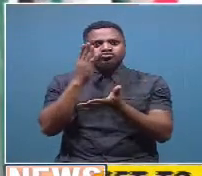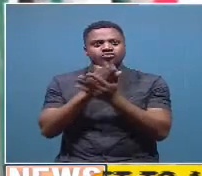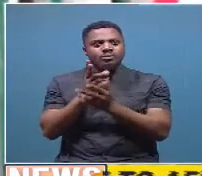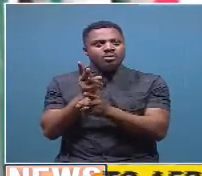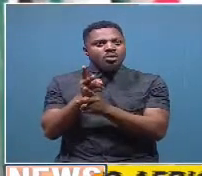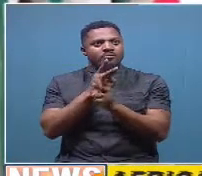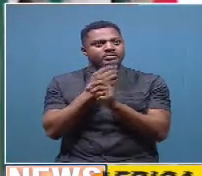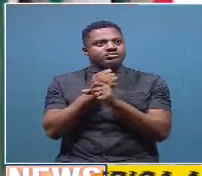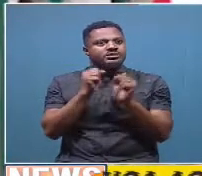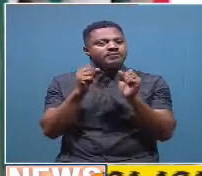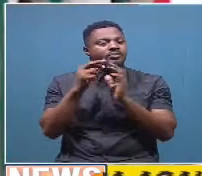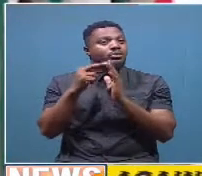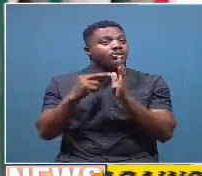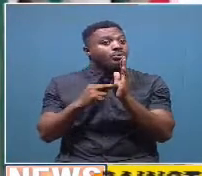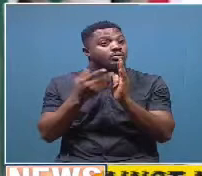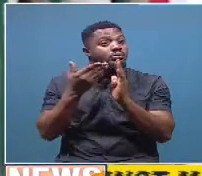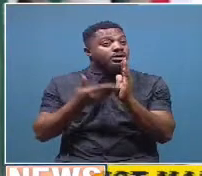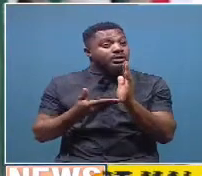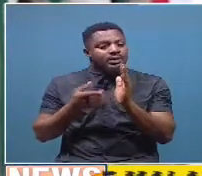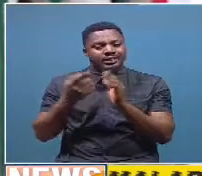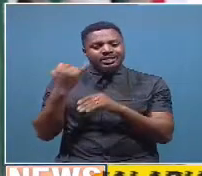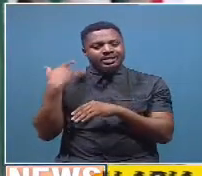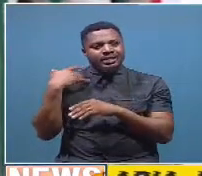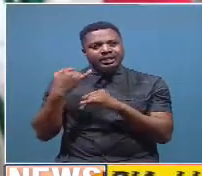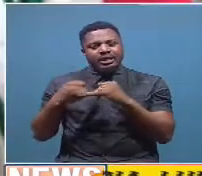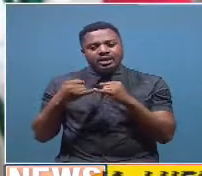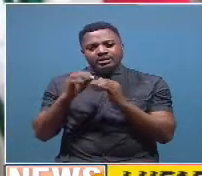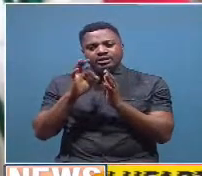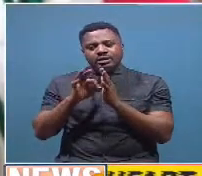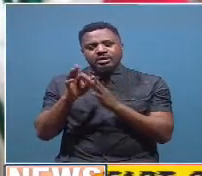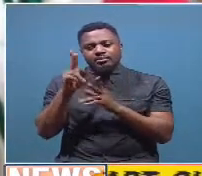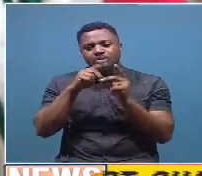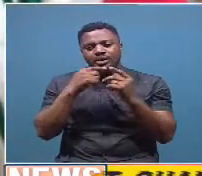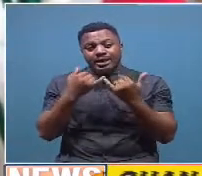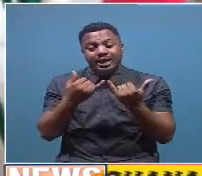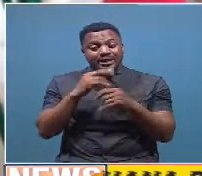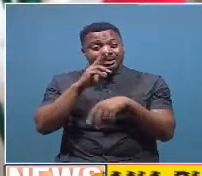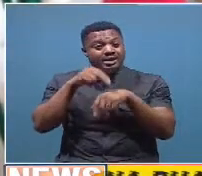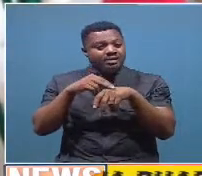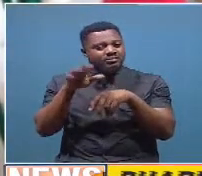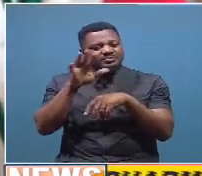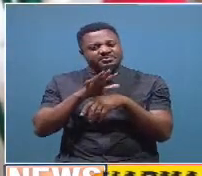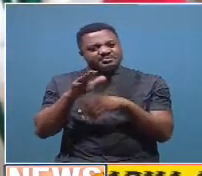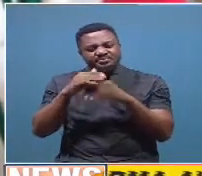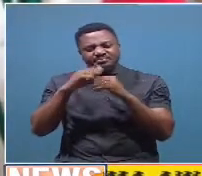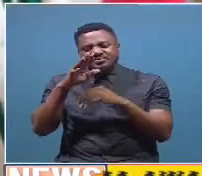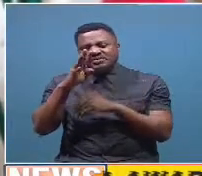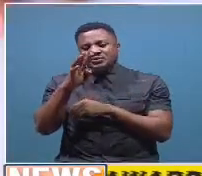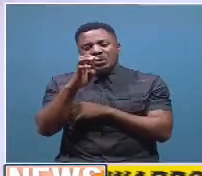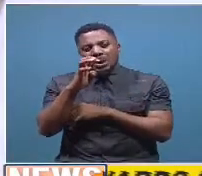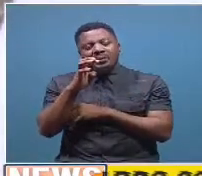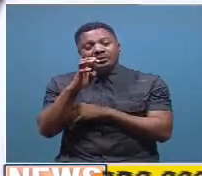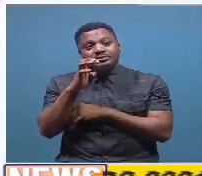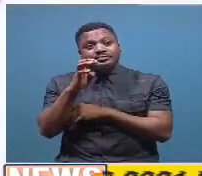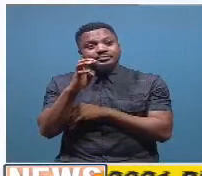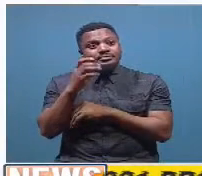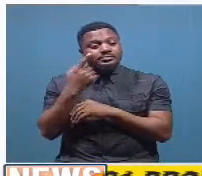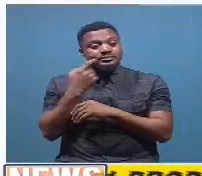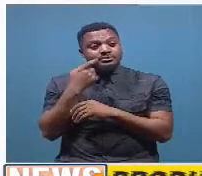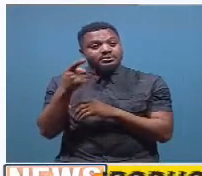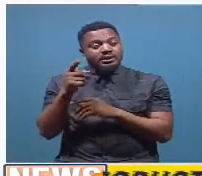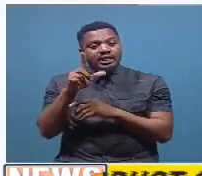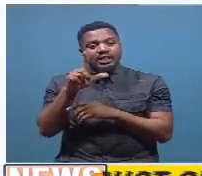observing the safety rules. At the last count, the number of cases nationwide was above 400. The